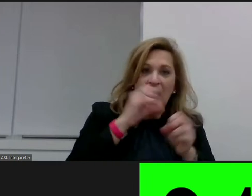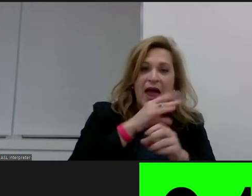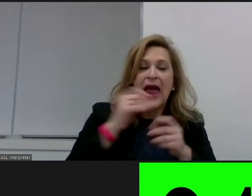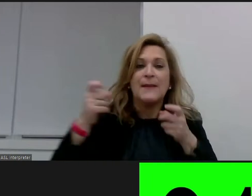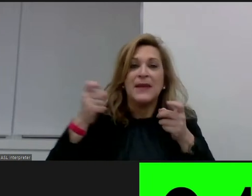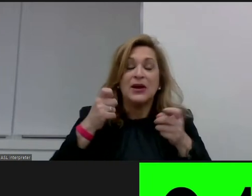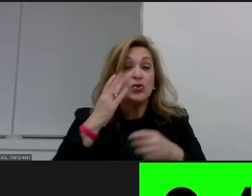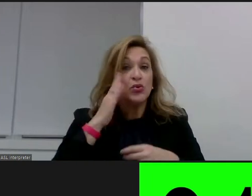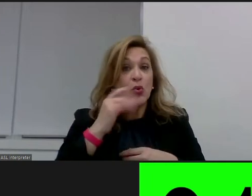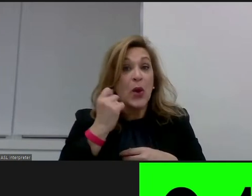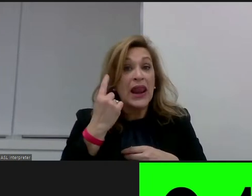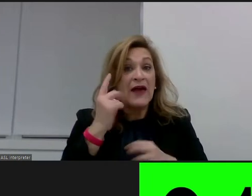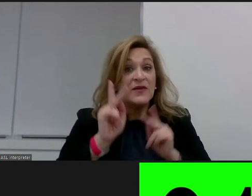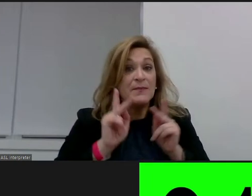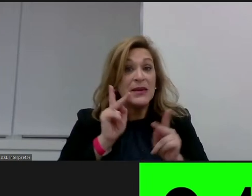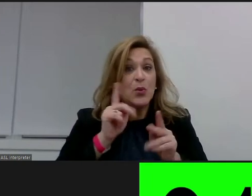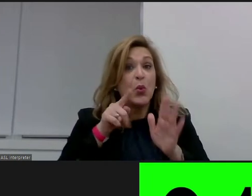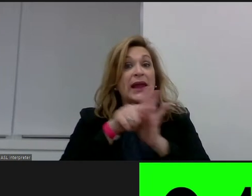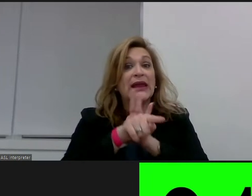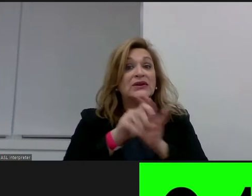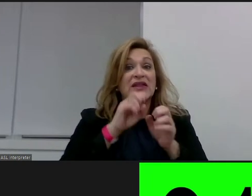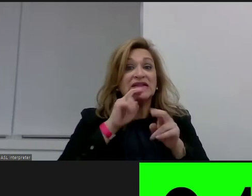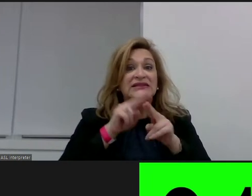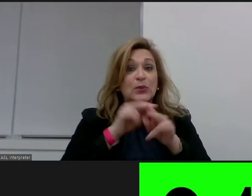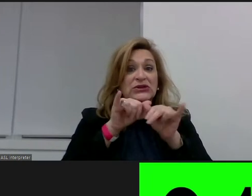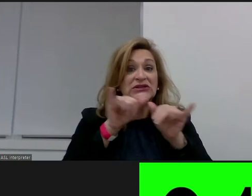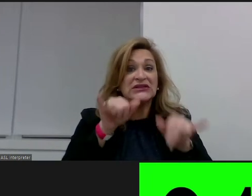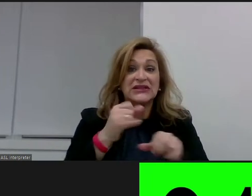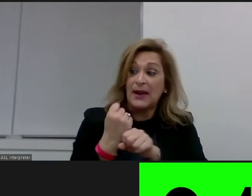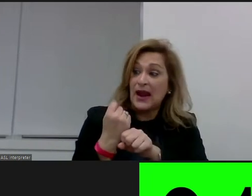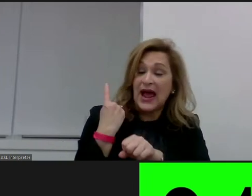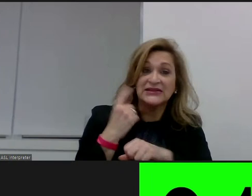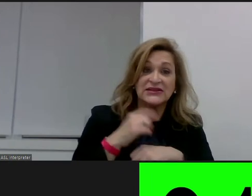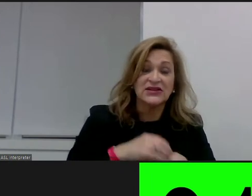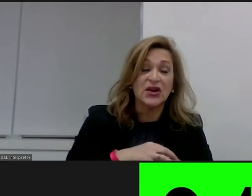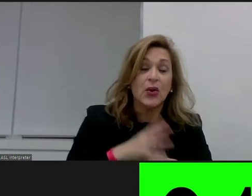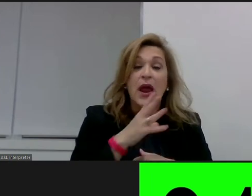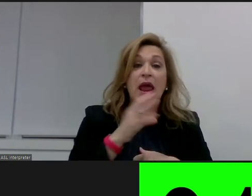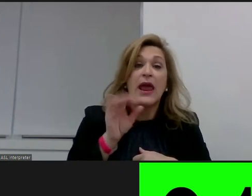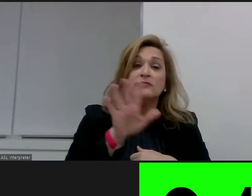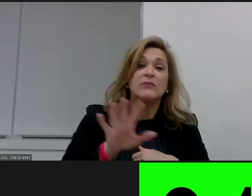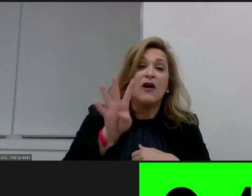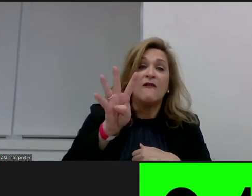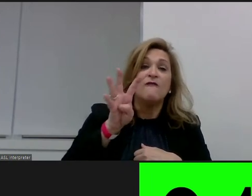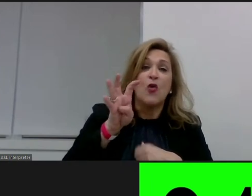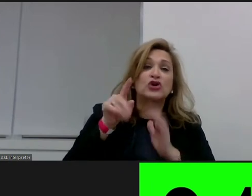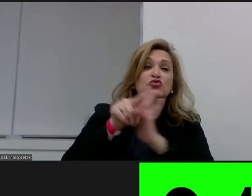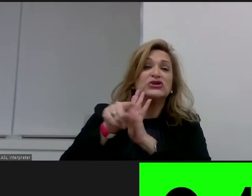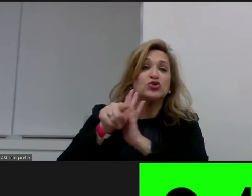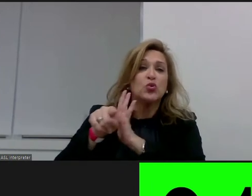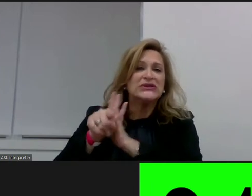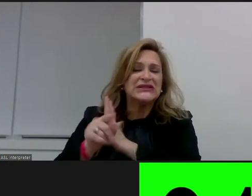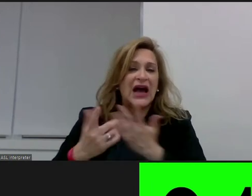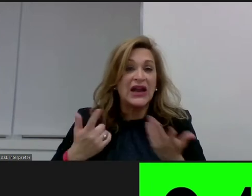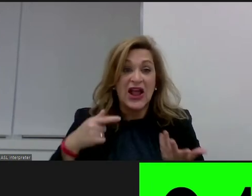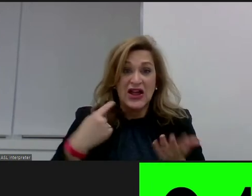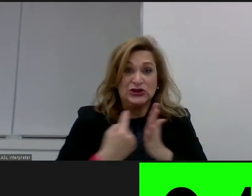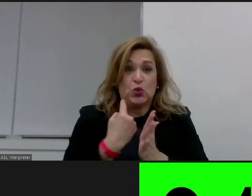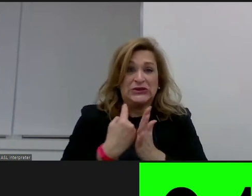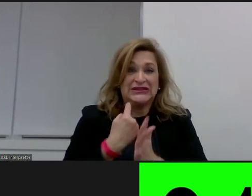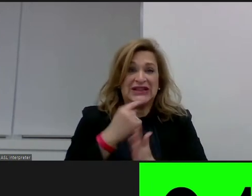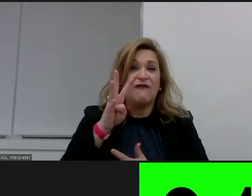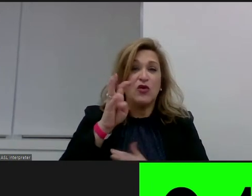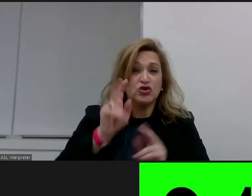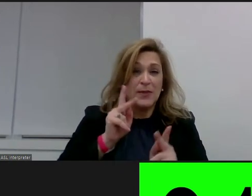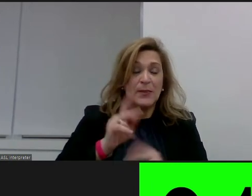killed in the subway system, 11 last year. And then there were about 400 suicides. This year, one person was